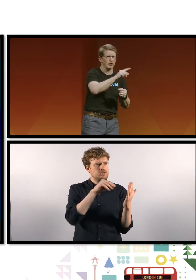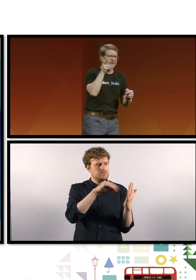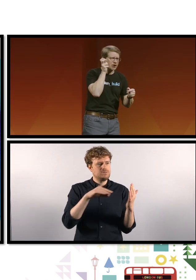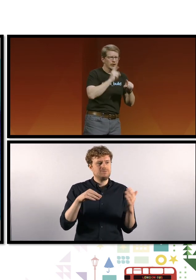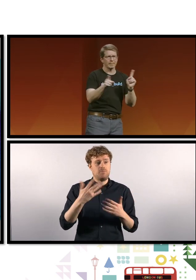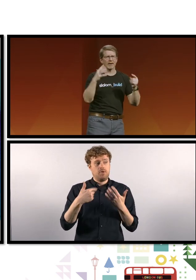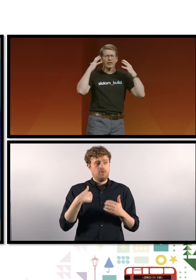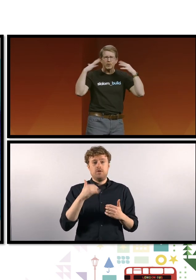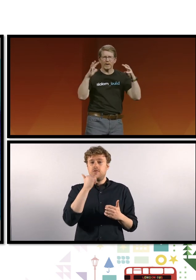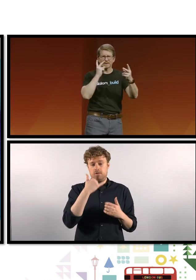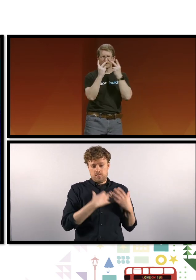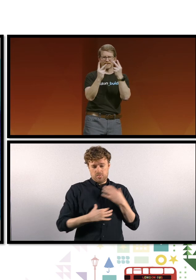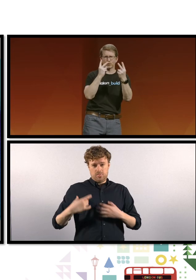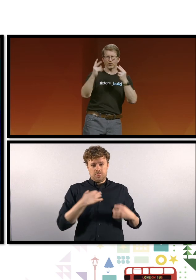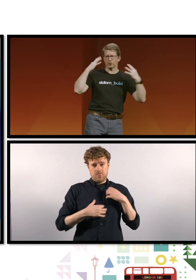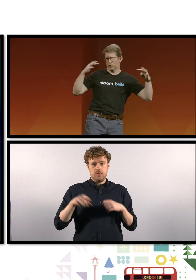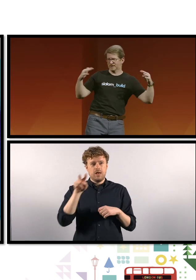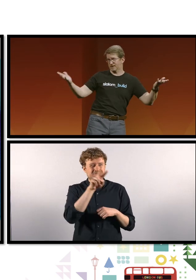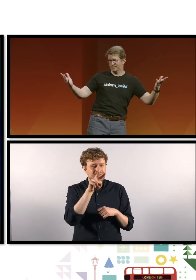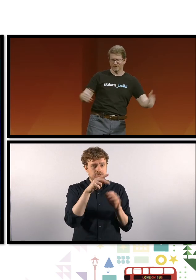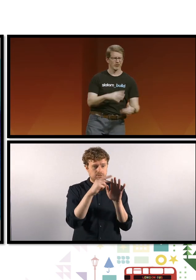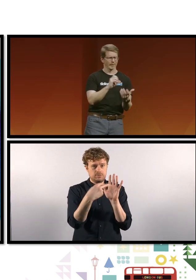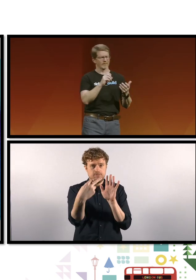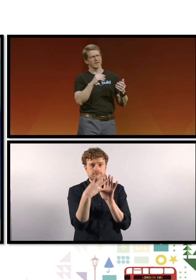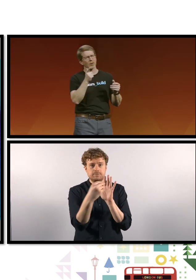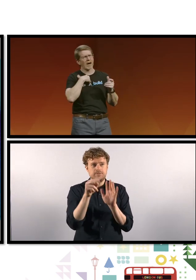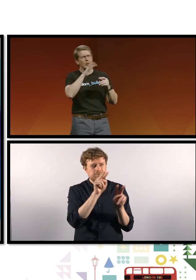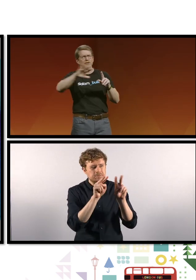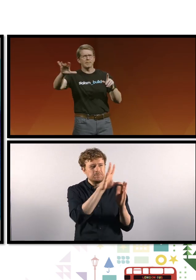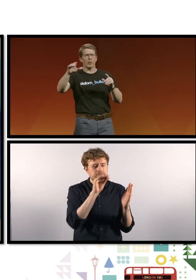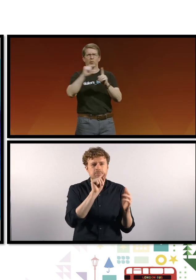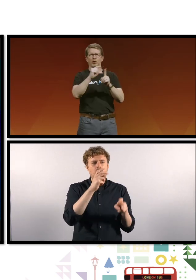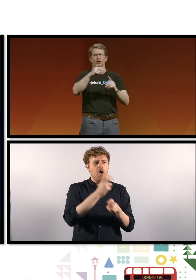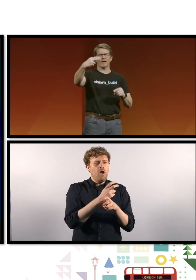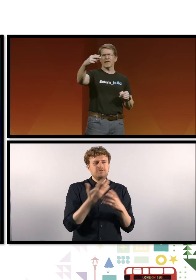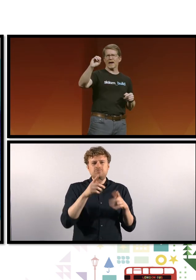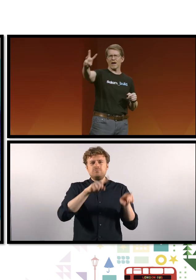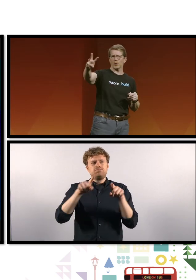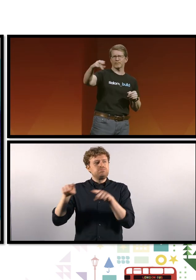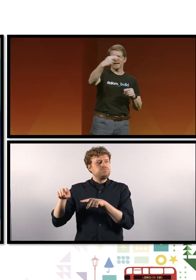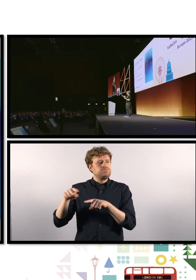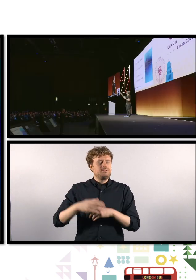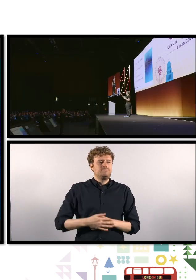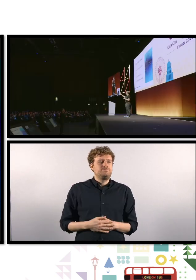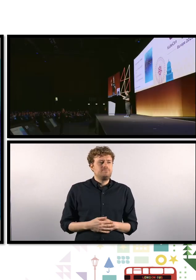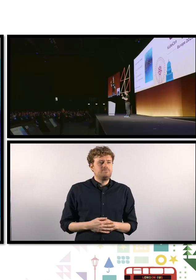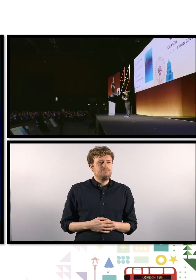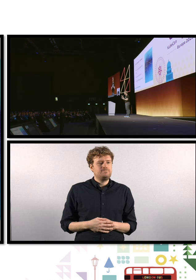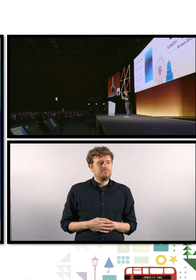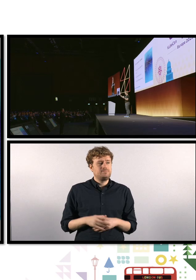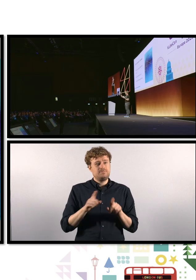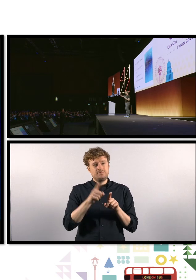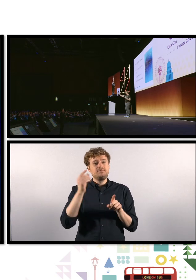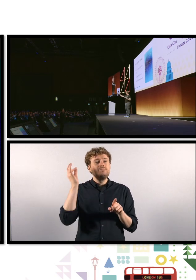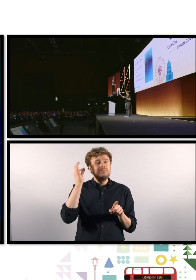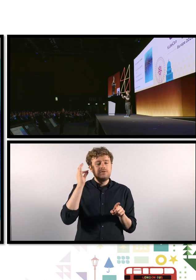Not necessarily noise to you in the way you hear it, but I'm talking about visual noise. So if